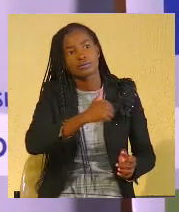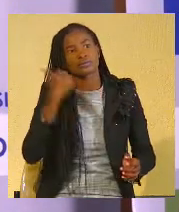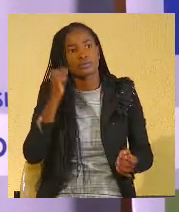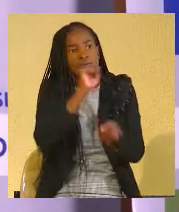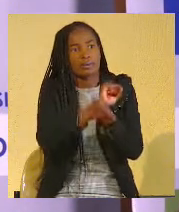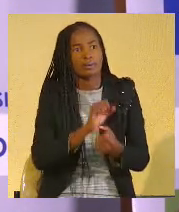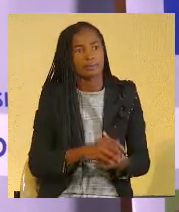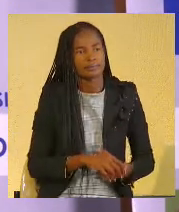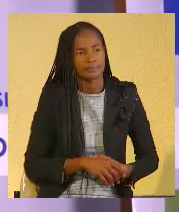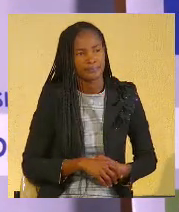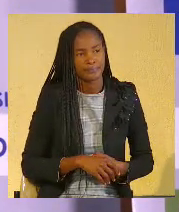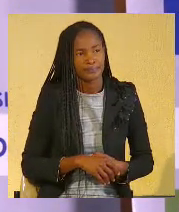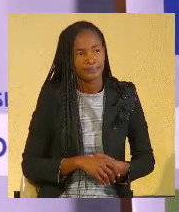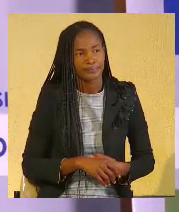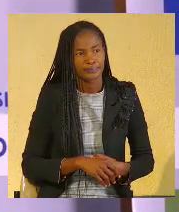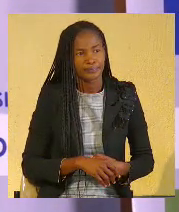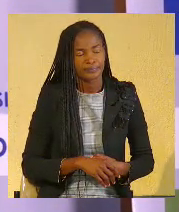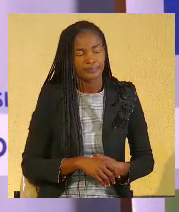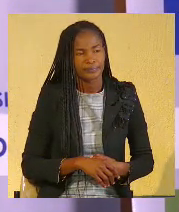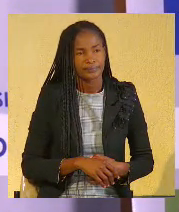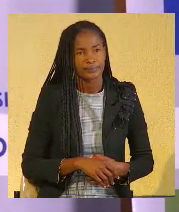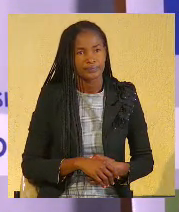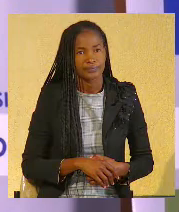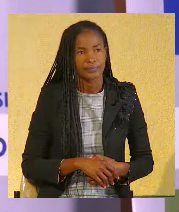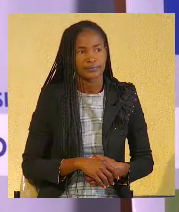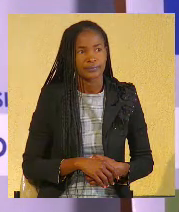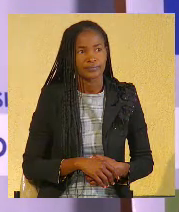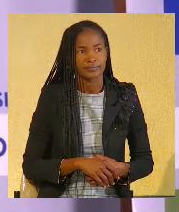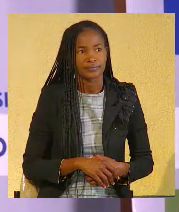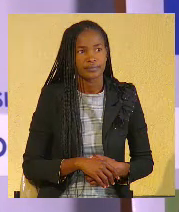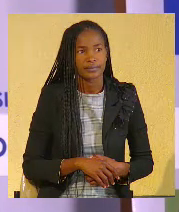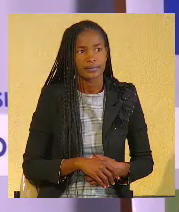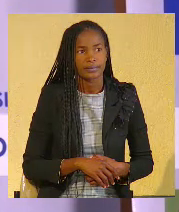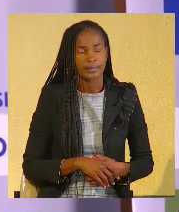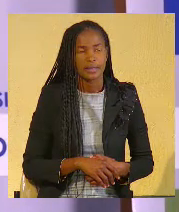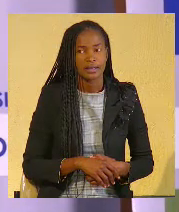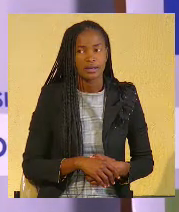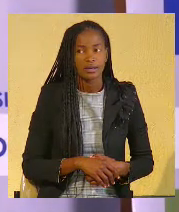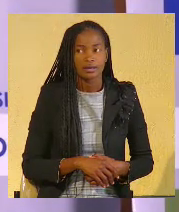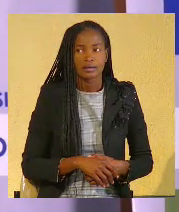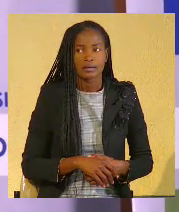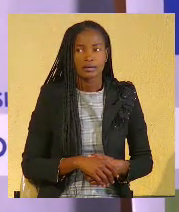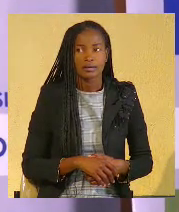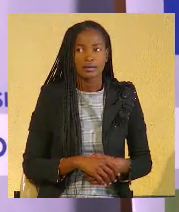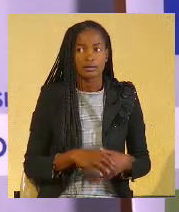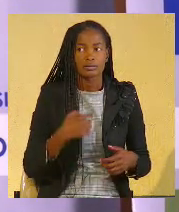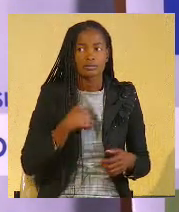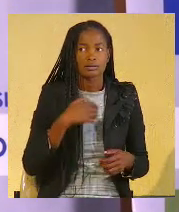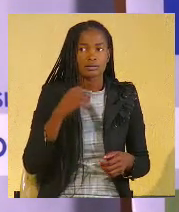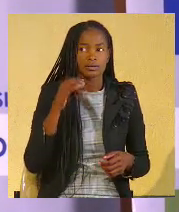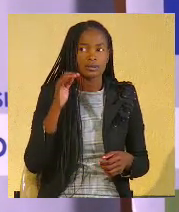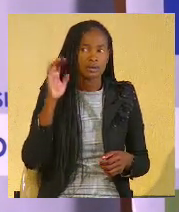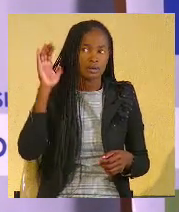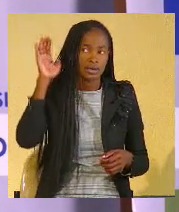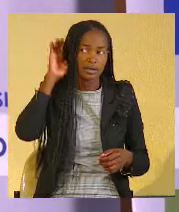assess the current situation, and did they not make a pronouncement in this regard? And did I hear correctly that an announcement